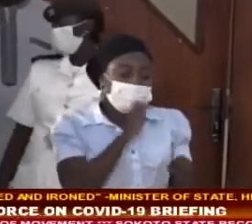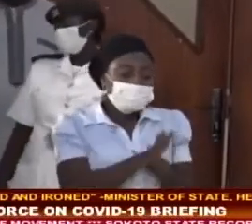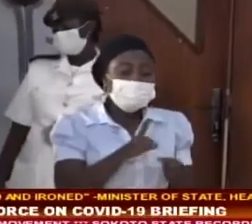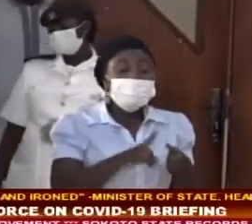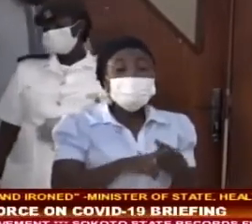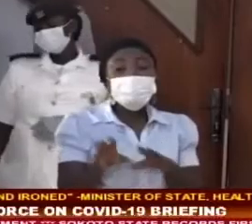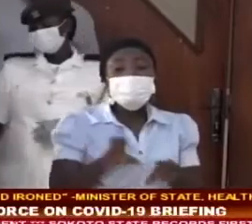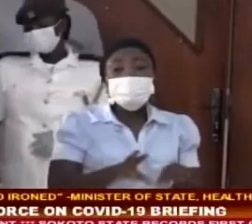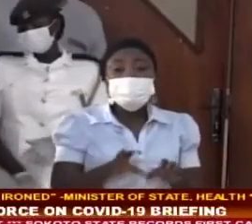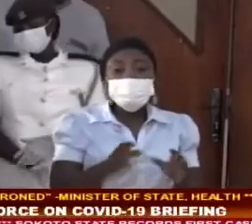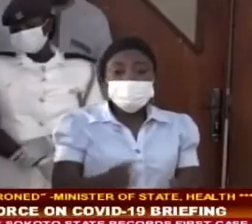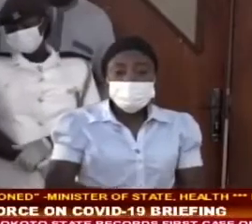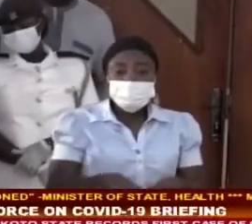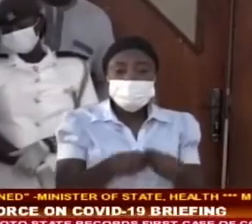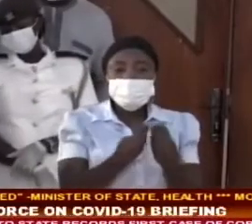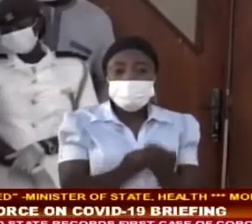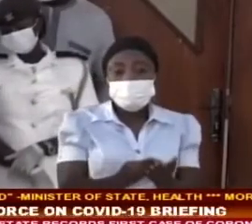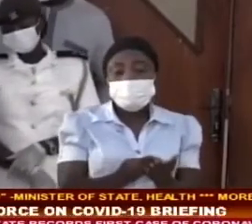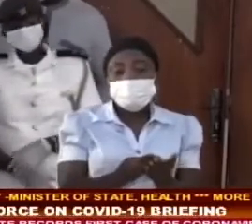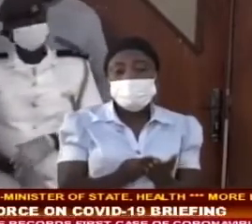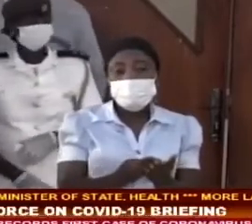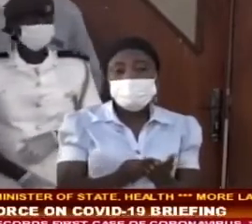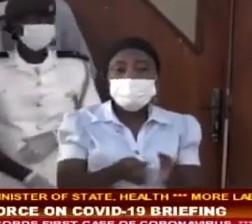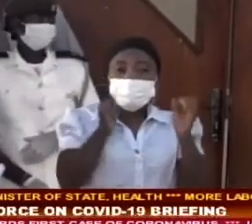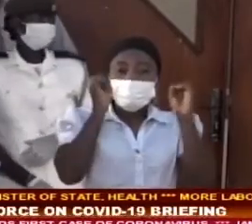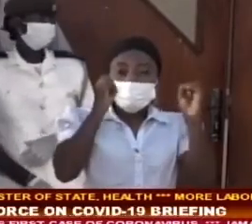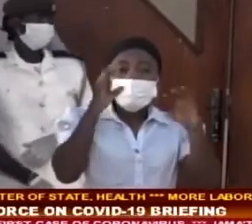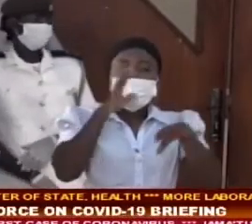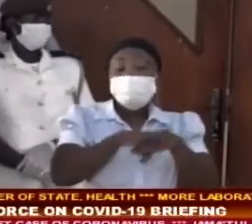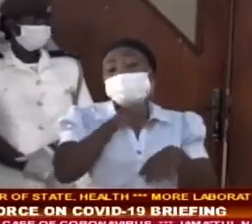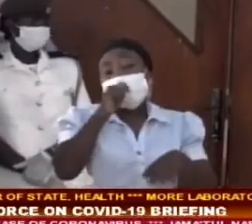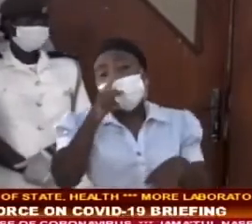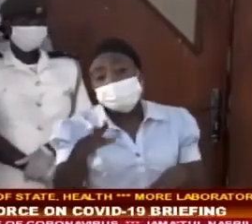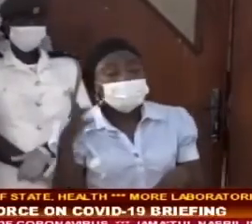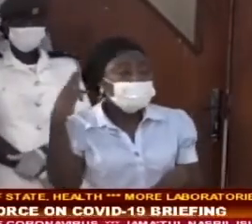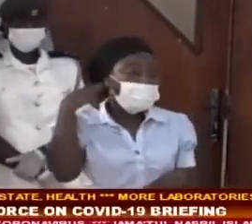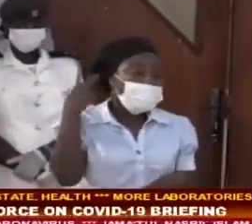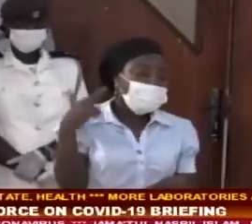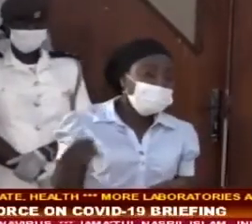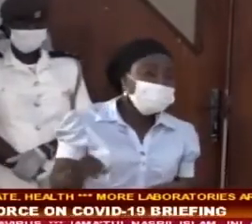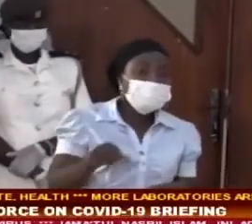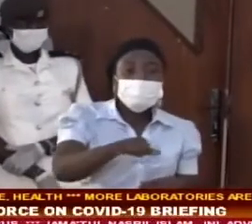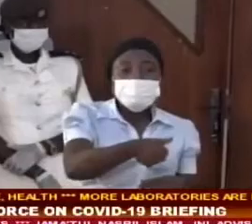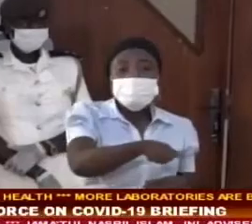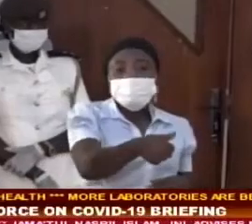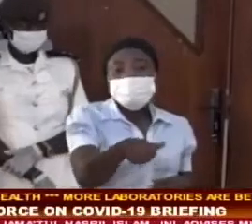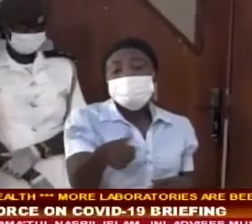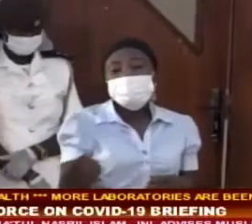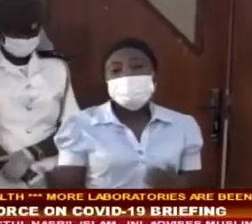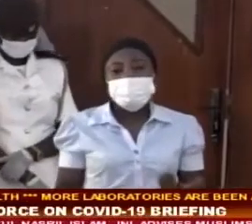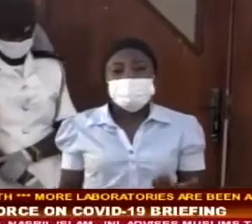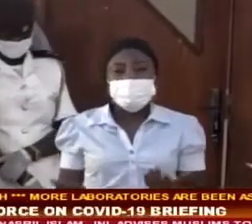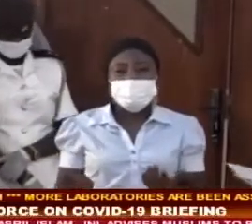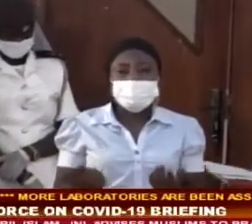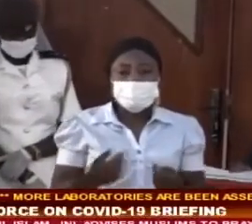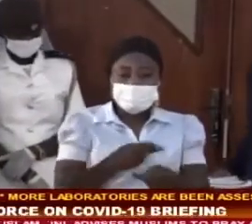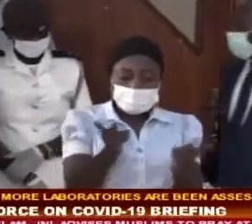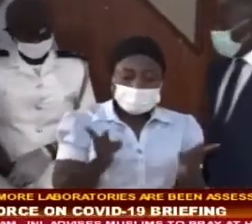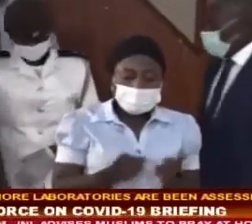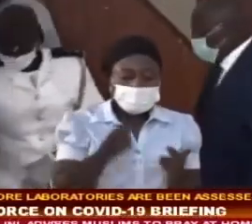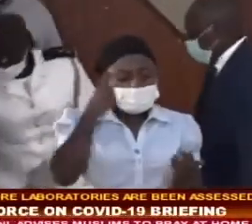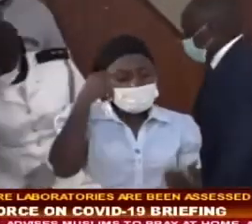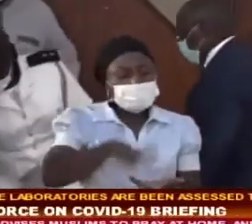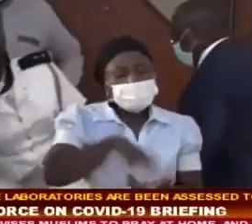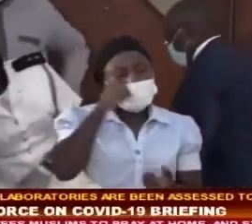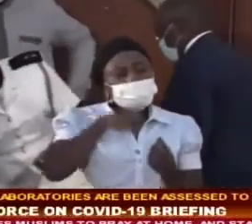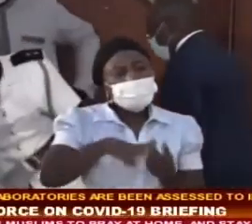na ụmụaka ndị nọ n'ụlọ ndị nke na-ele WAEC na-ebugharịala ụbọchị ha ga-eji lee nke a. Anyị hụrụ